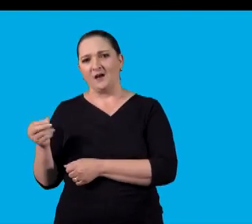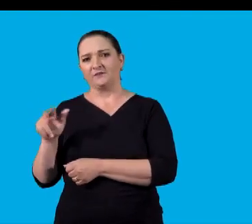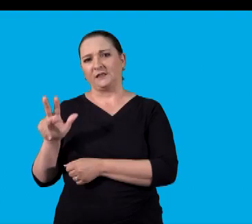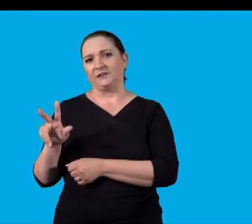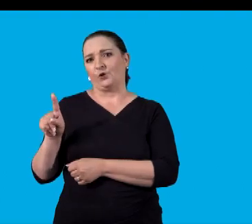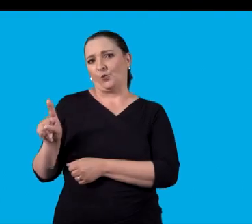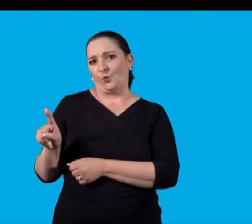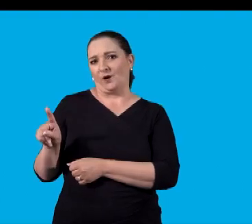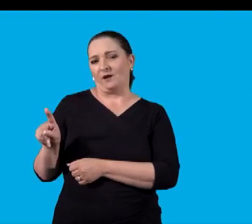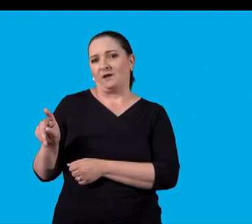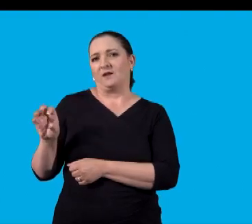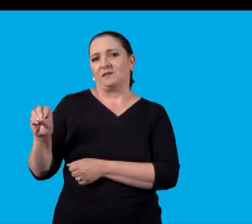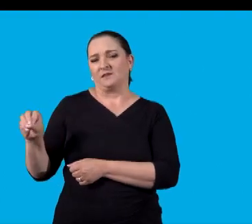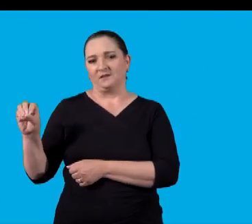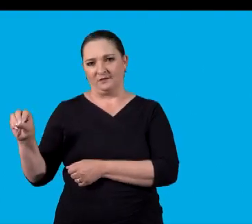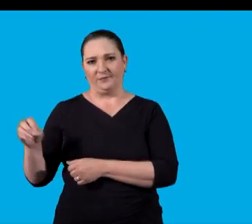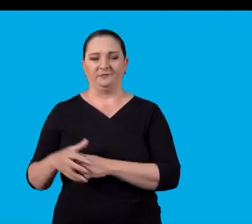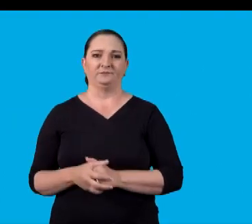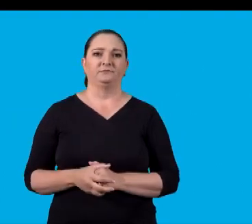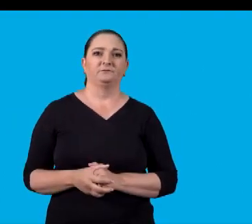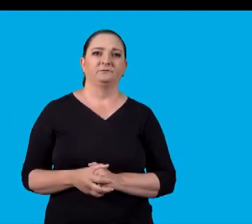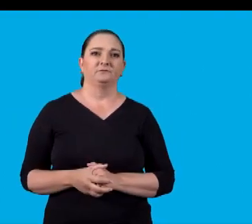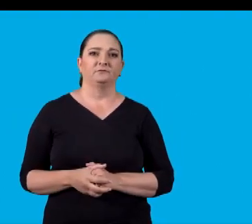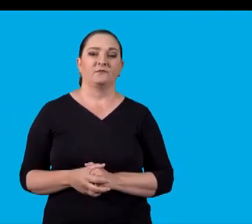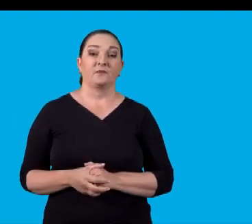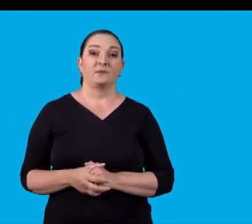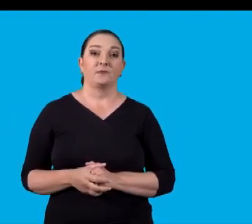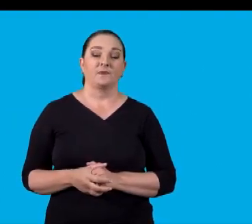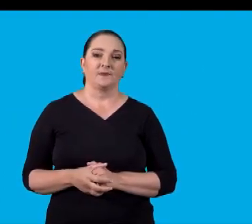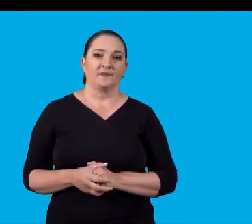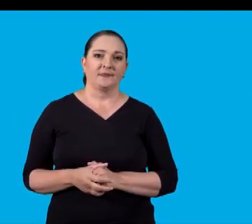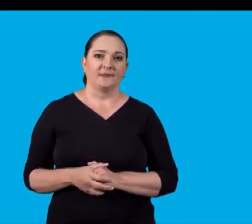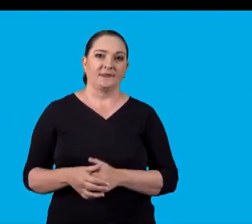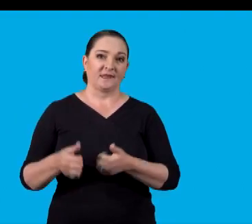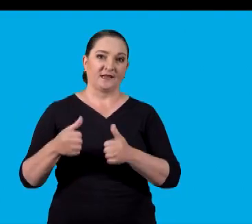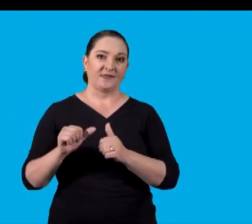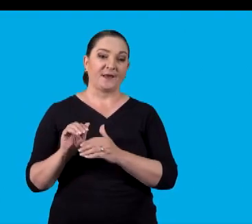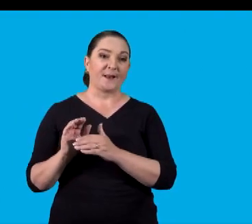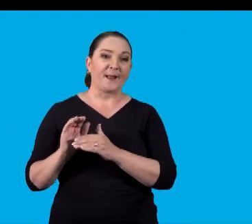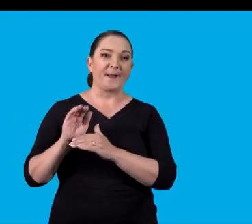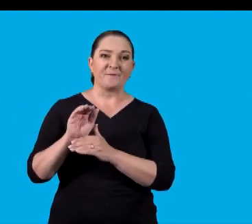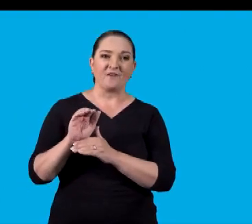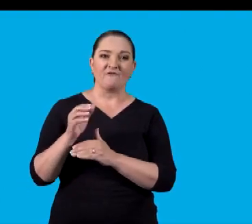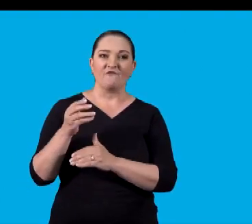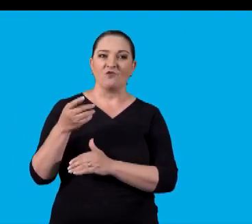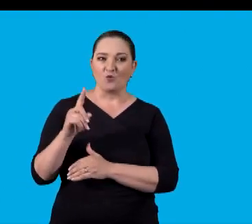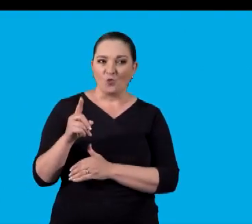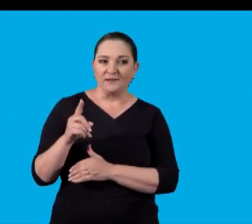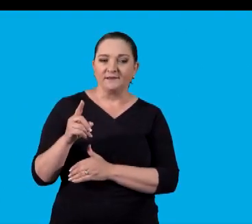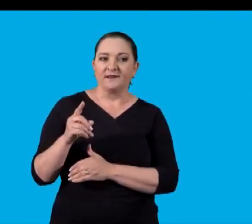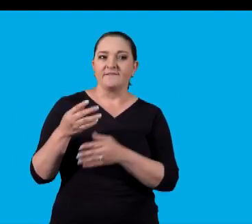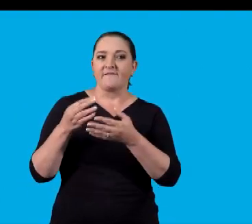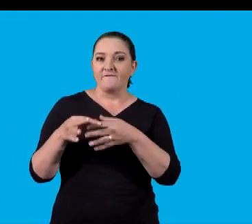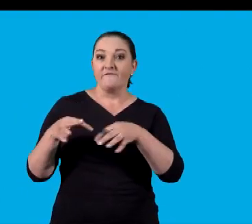my 81,000 over to retained income. Above, the value of the shares based